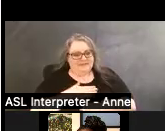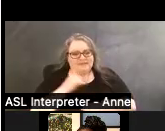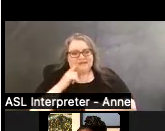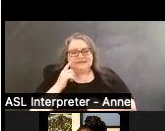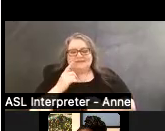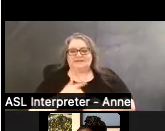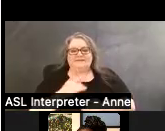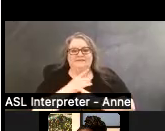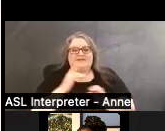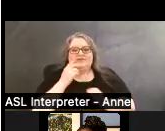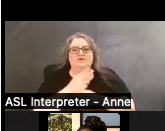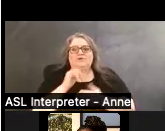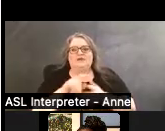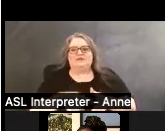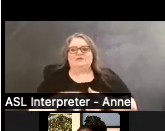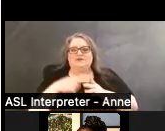starting point.